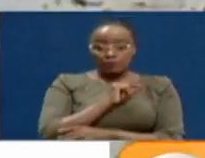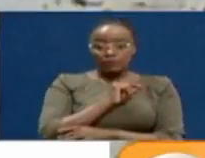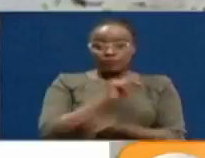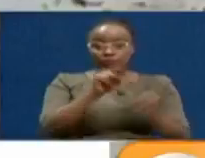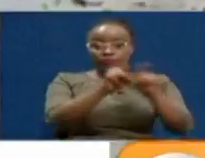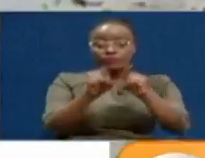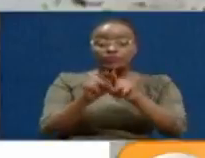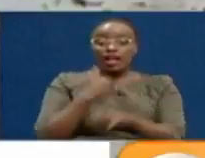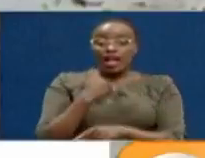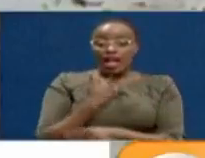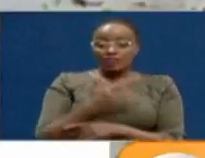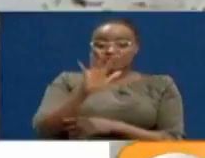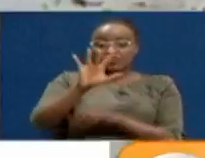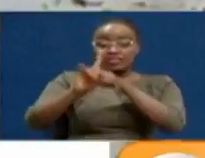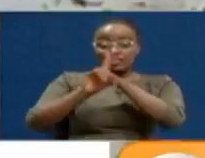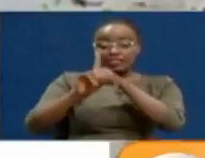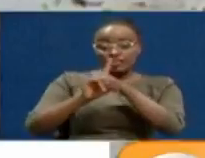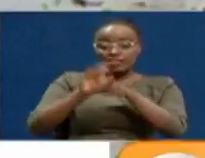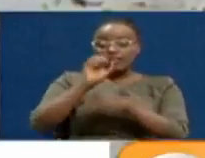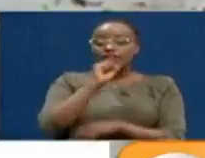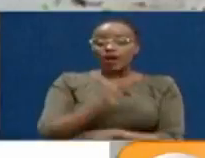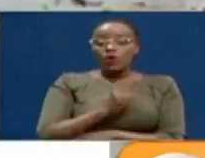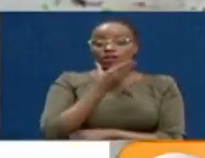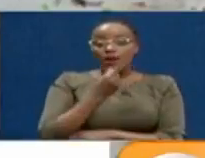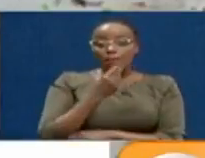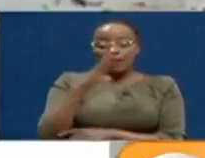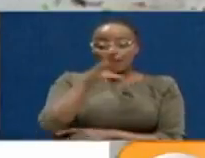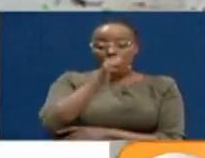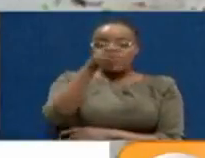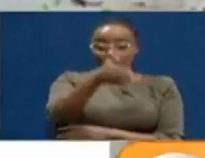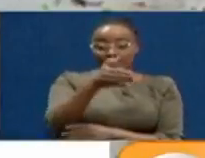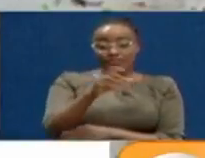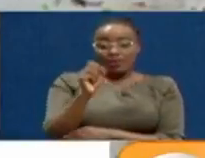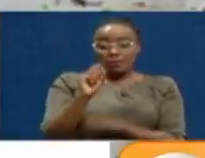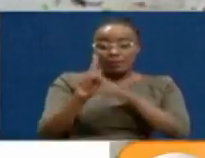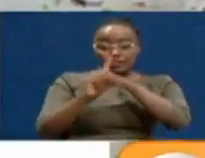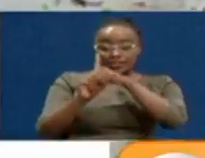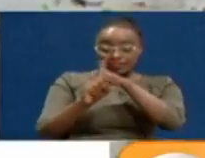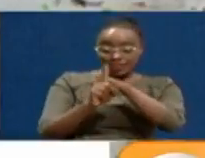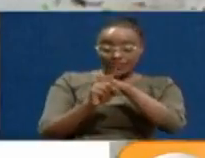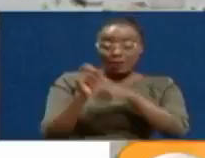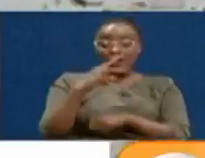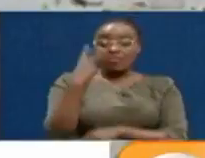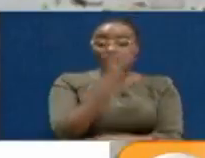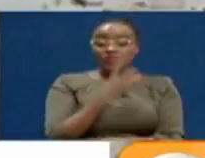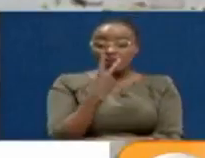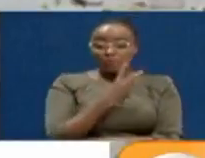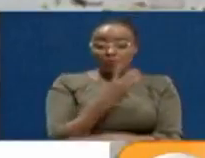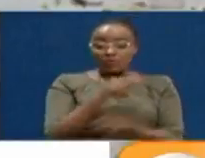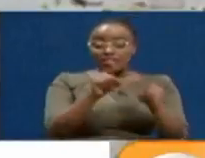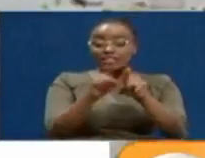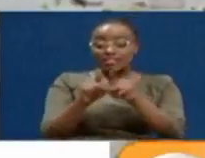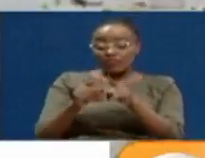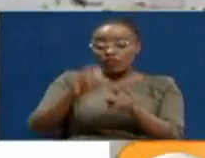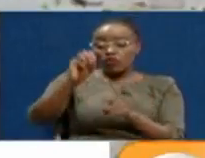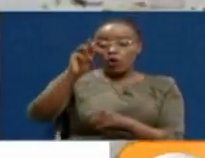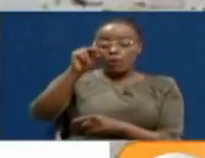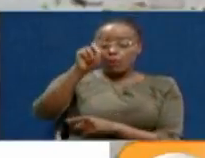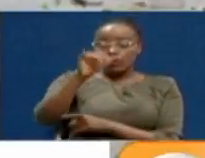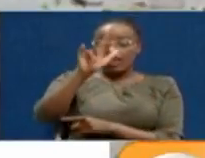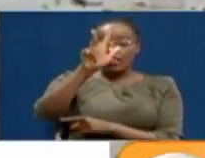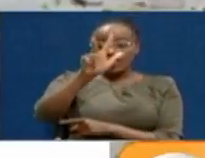Saa, a 56-year-old man who was reported missing on the 6th of February at his Embakasi home, and George Omondi,